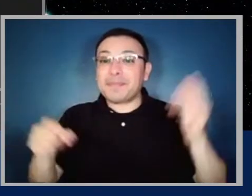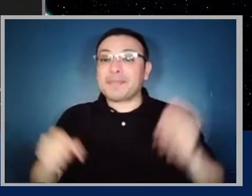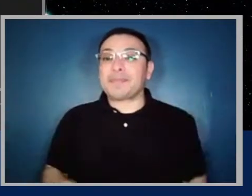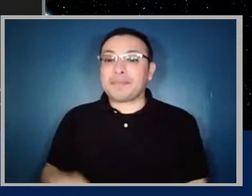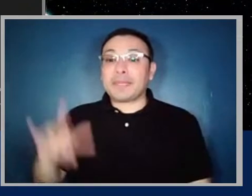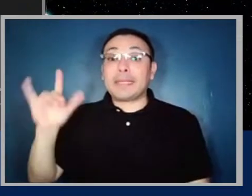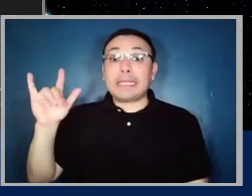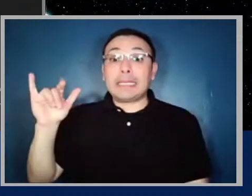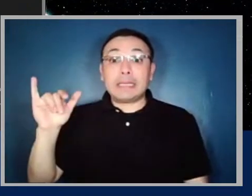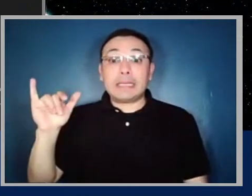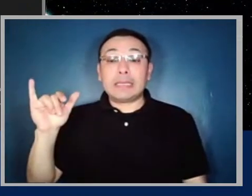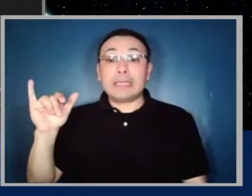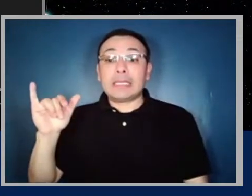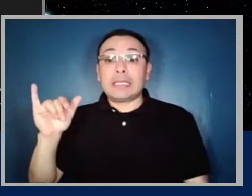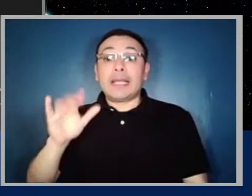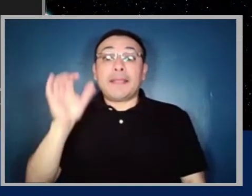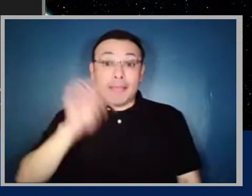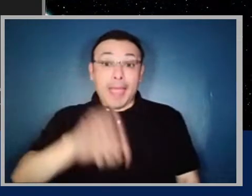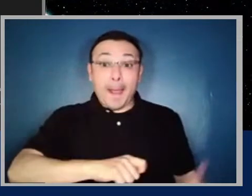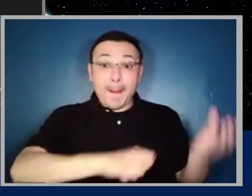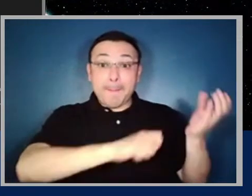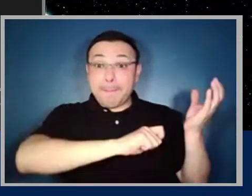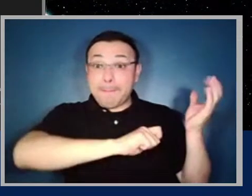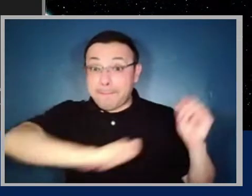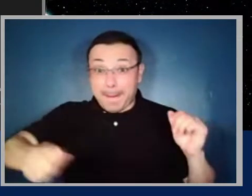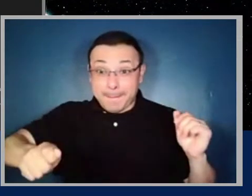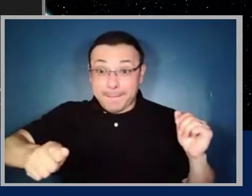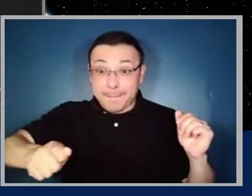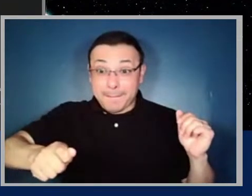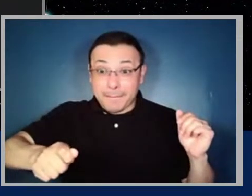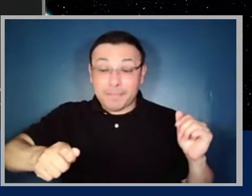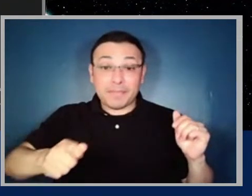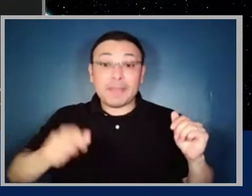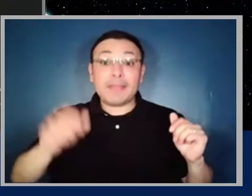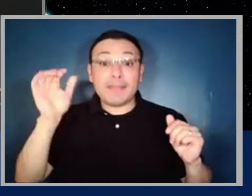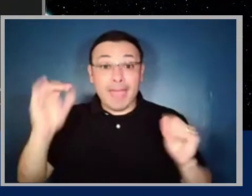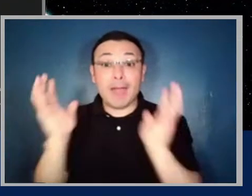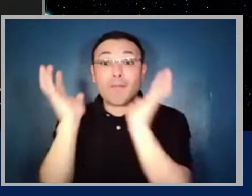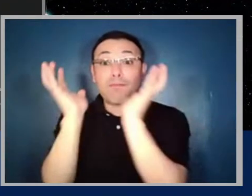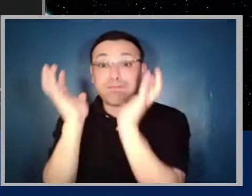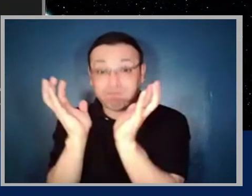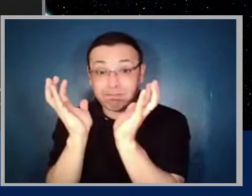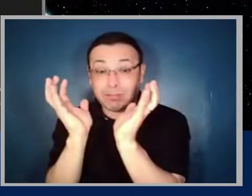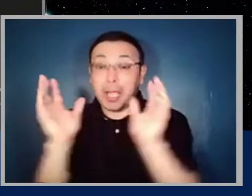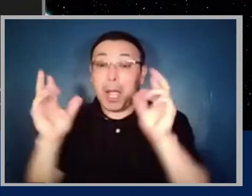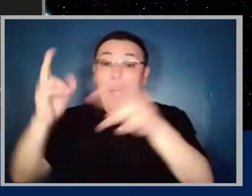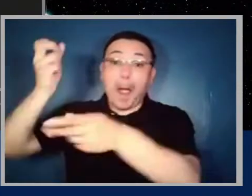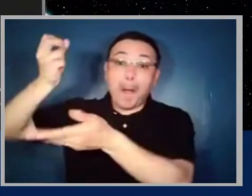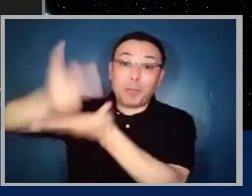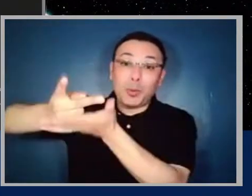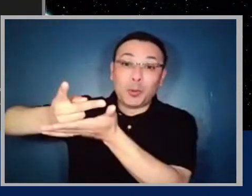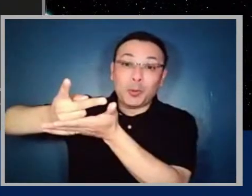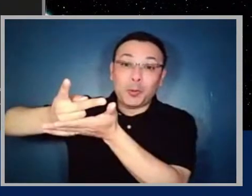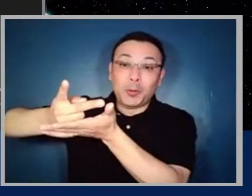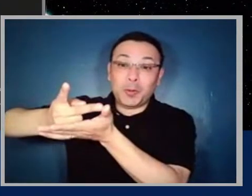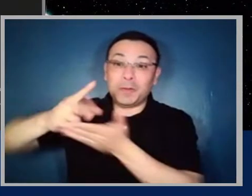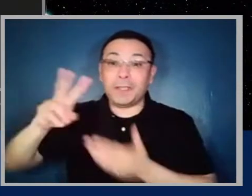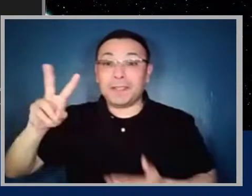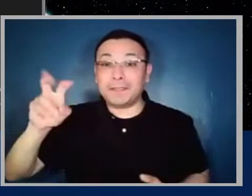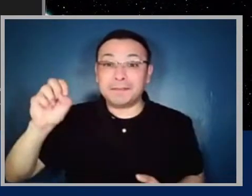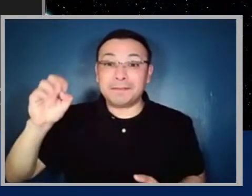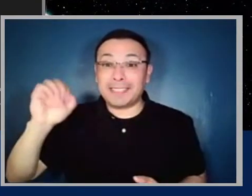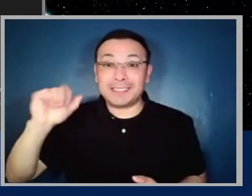every vessel, and so Vader is actually technically an approved vessel. We had to design it like you would